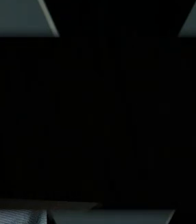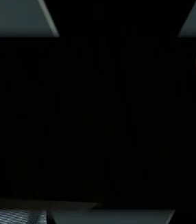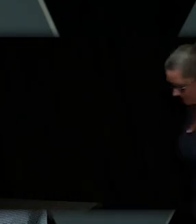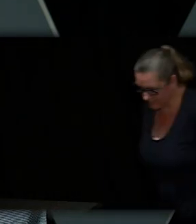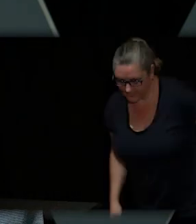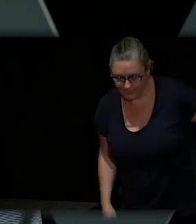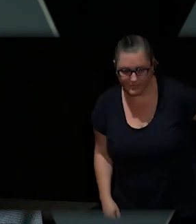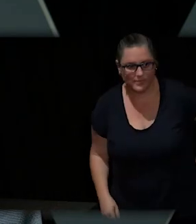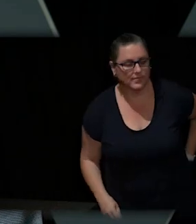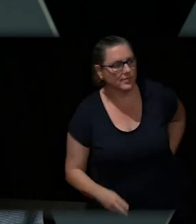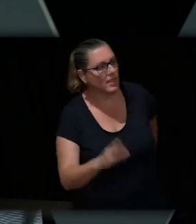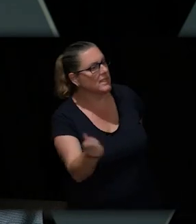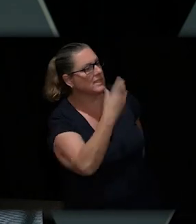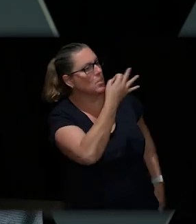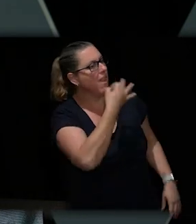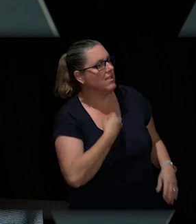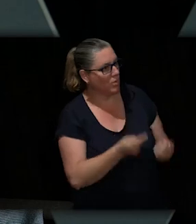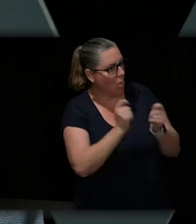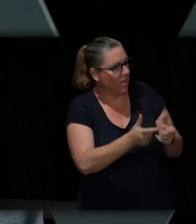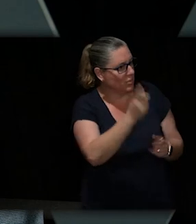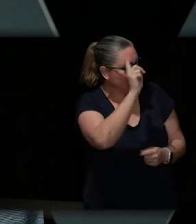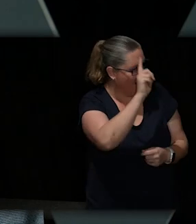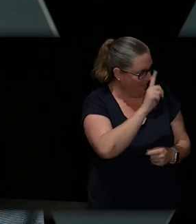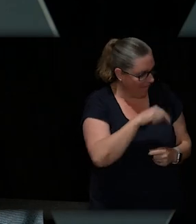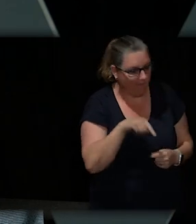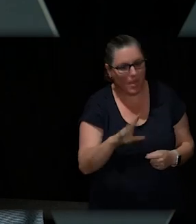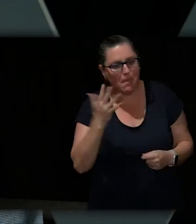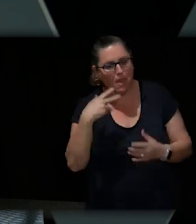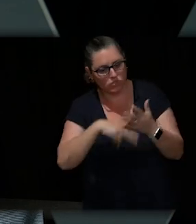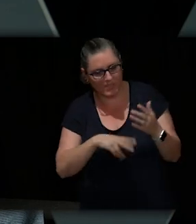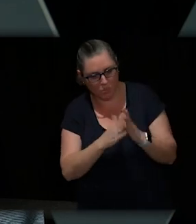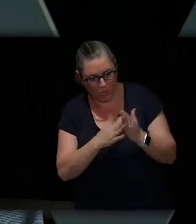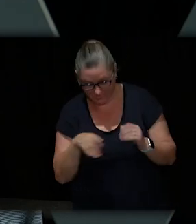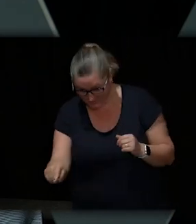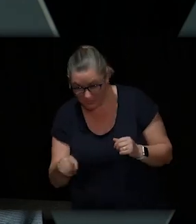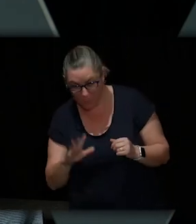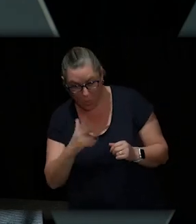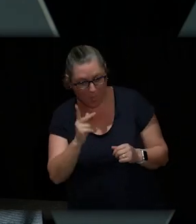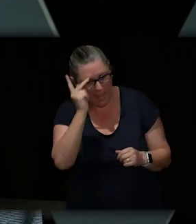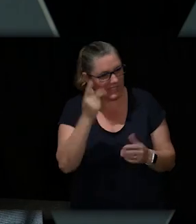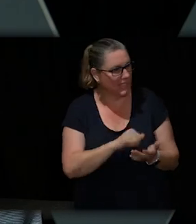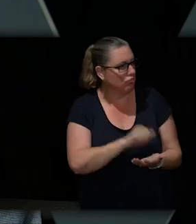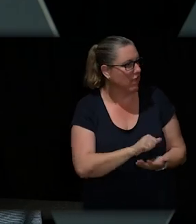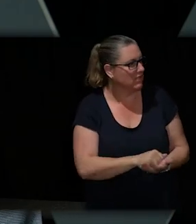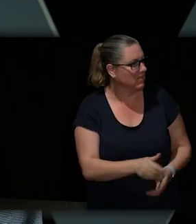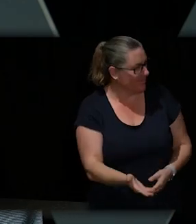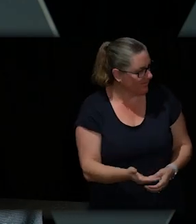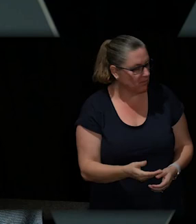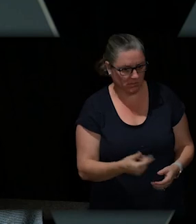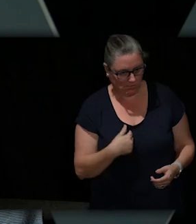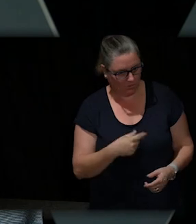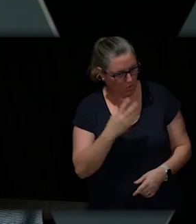today who had read the book, well, was it just a politically correct thing that you all did? And I said emphatically, no, it